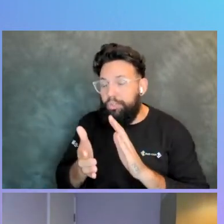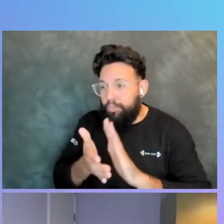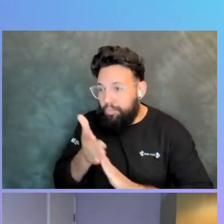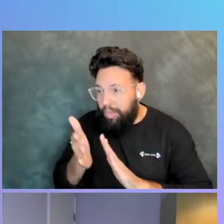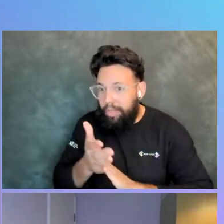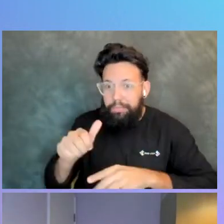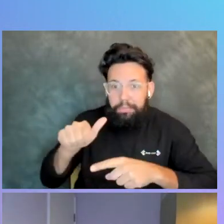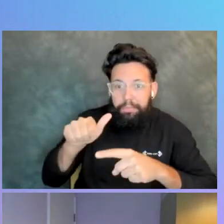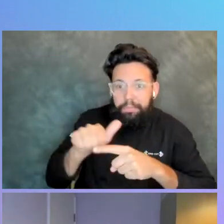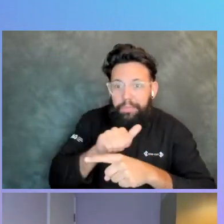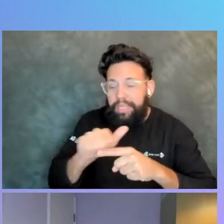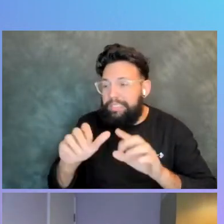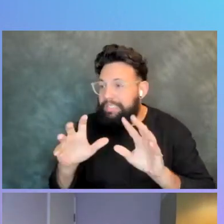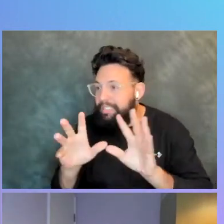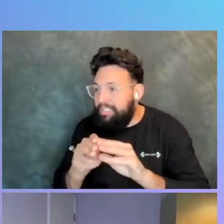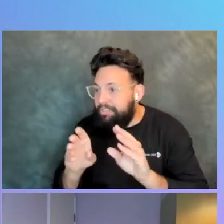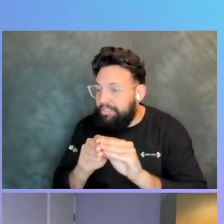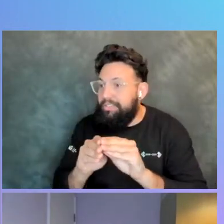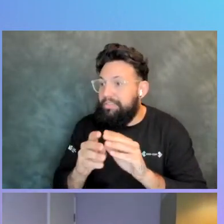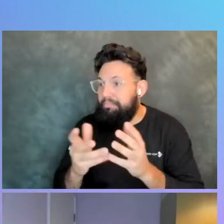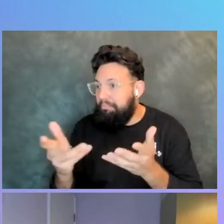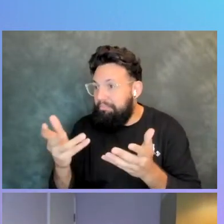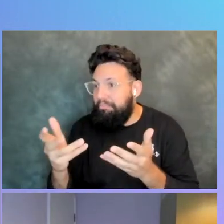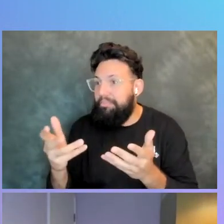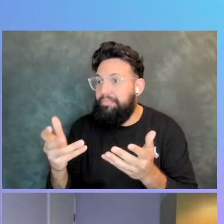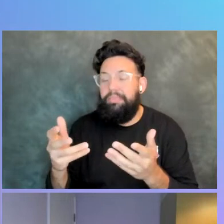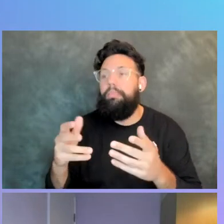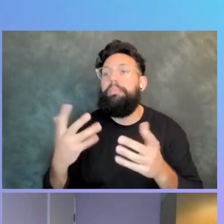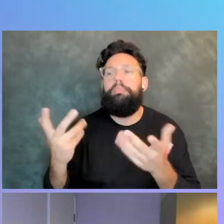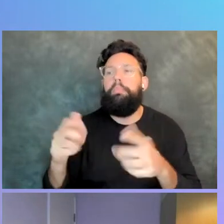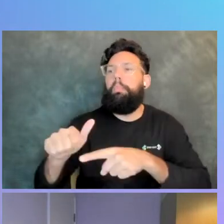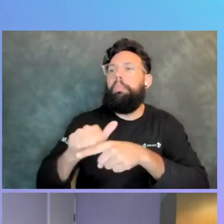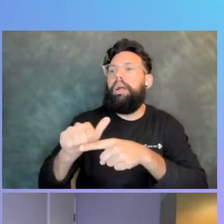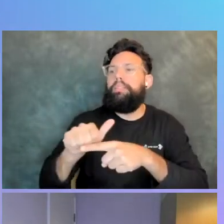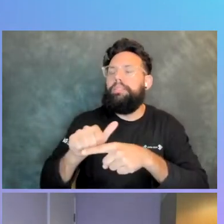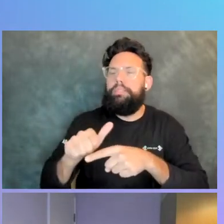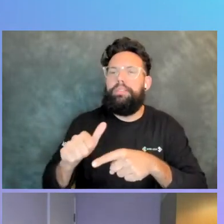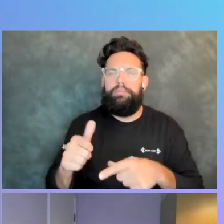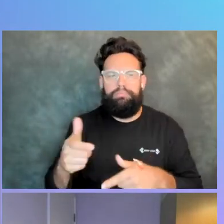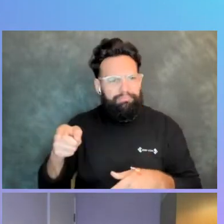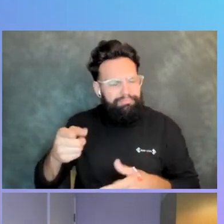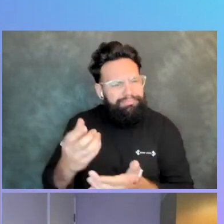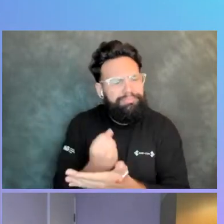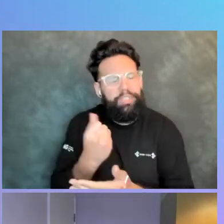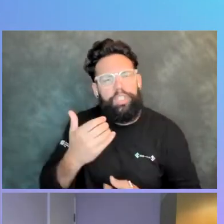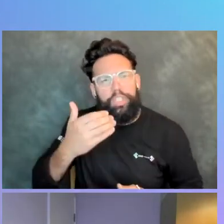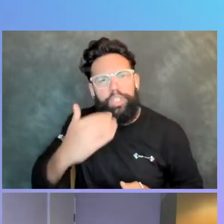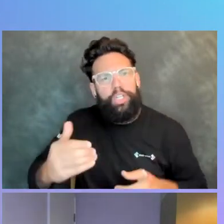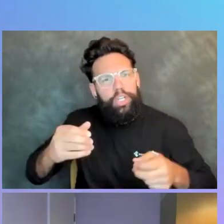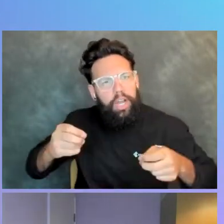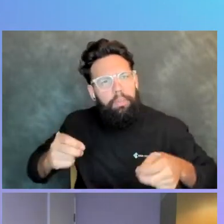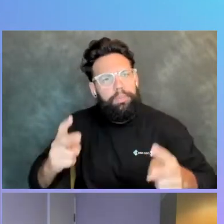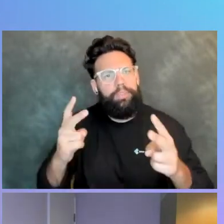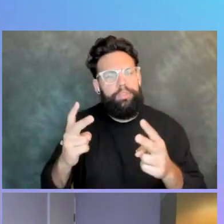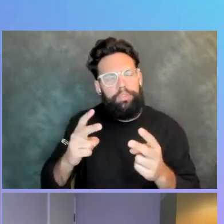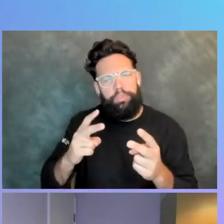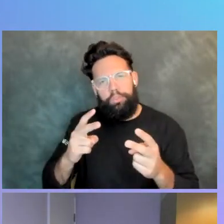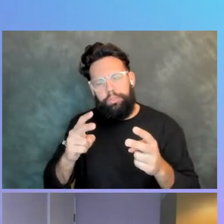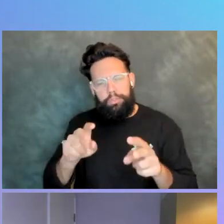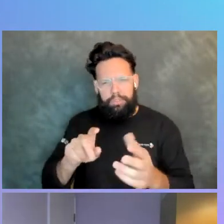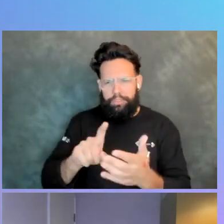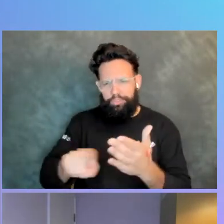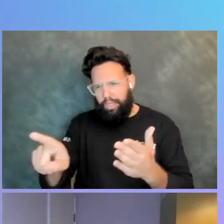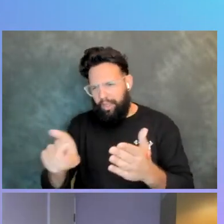accessibility needs and not a professional tester. This was a really good opportunity to sense check the communication improvements that I've shown